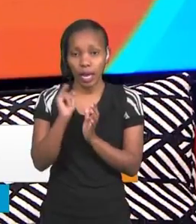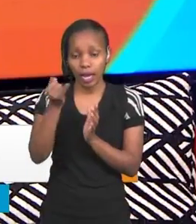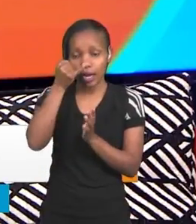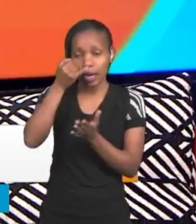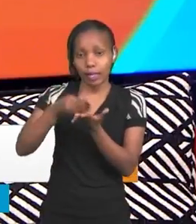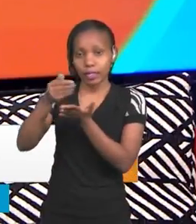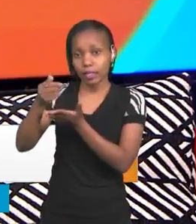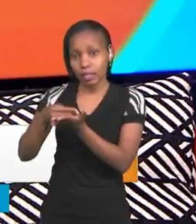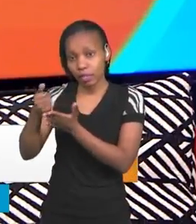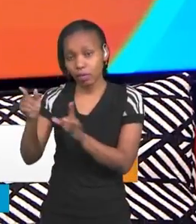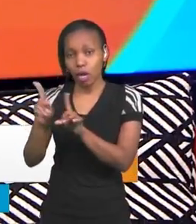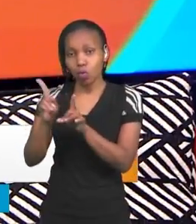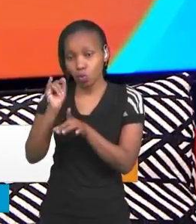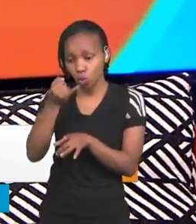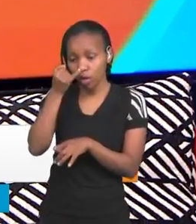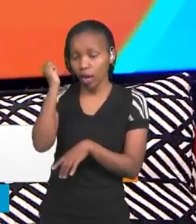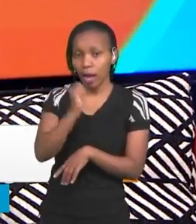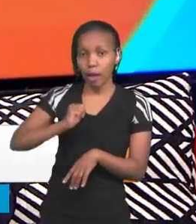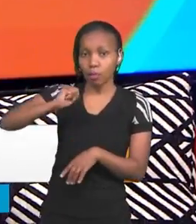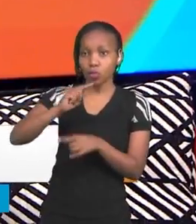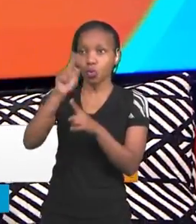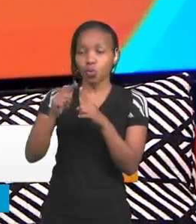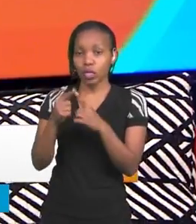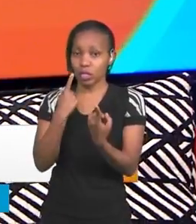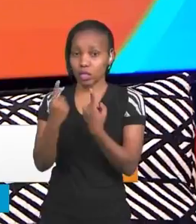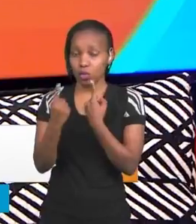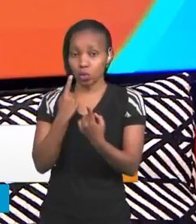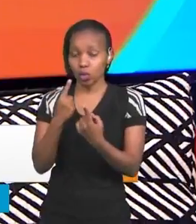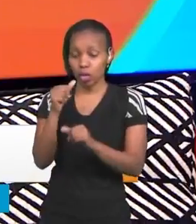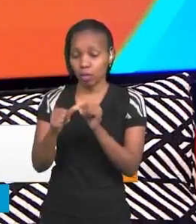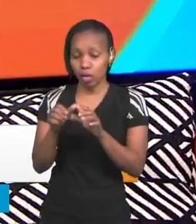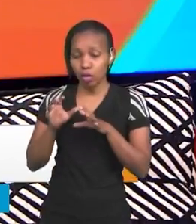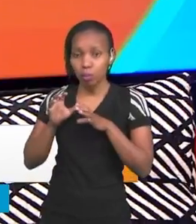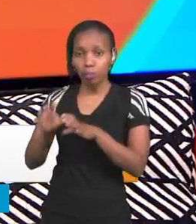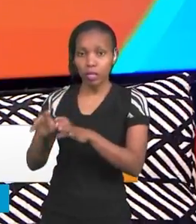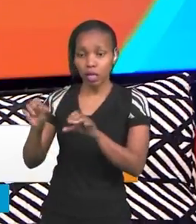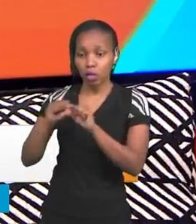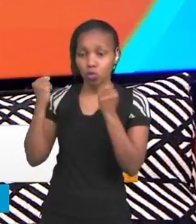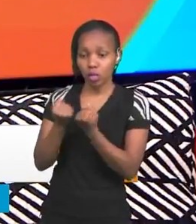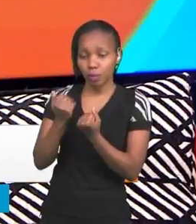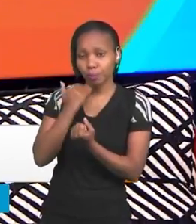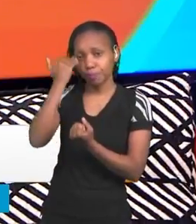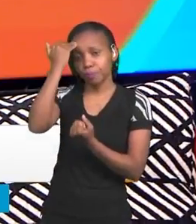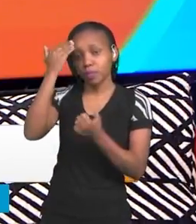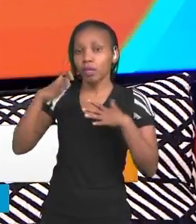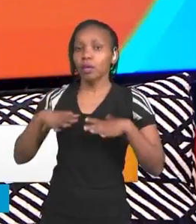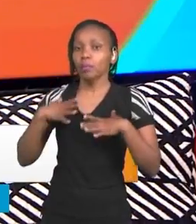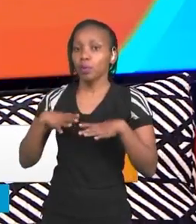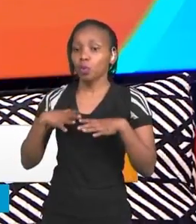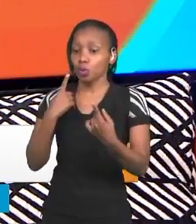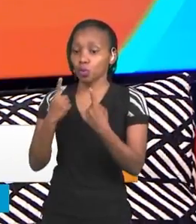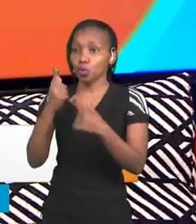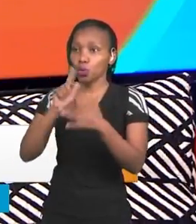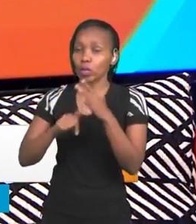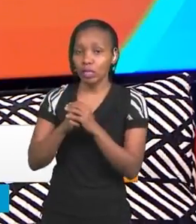Illicit drug trafficking and, of course, drug abuse. And when you talk about pressure in a society, when you talk about stress, there are the people who are told, actually, we are told that they're